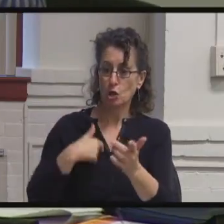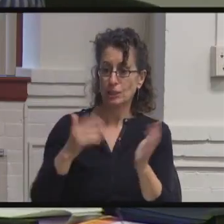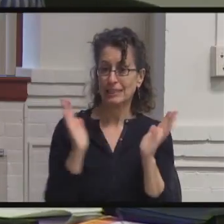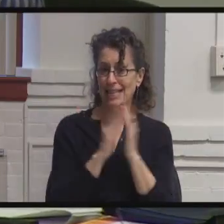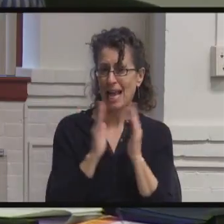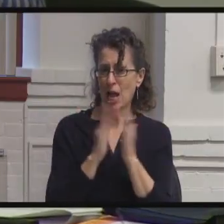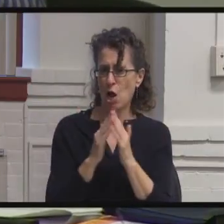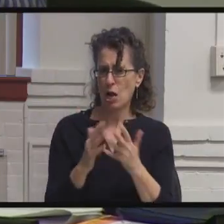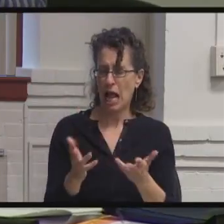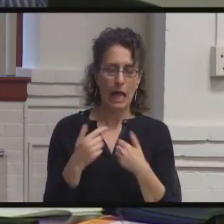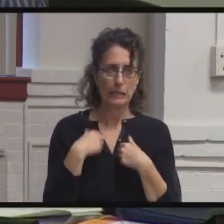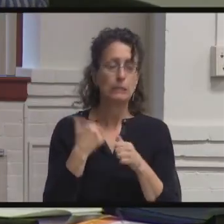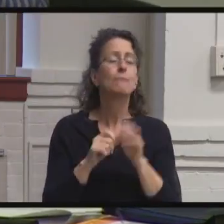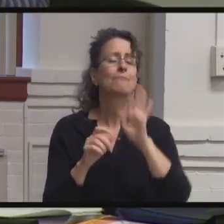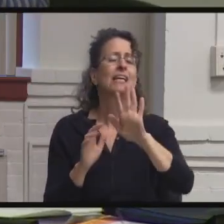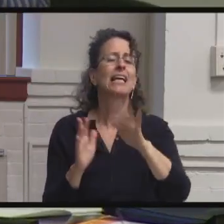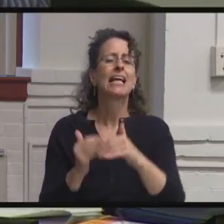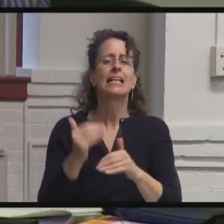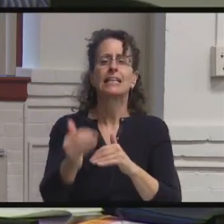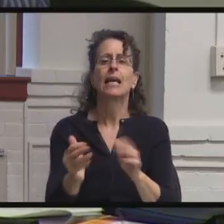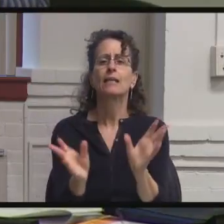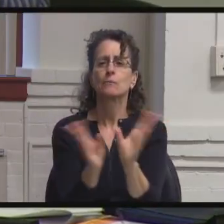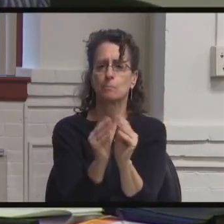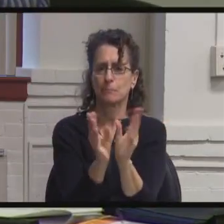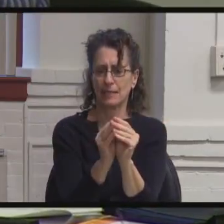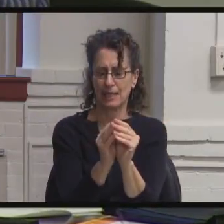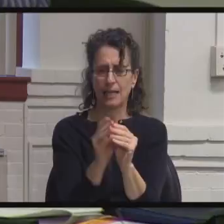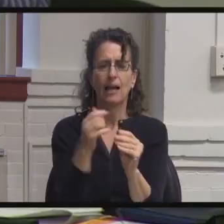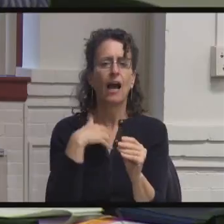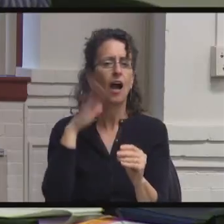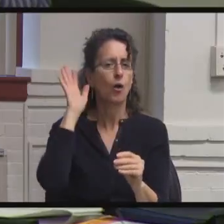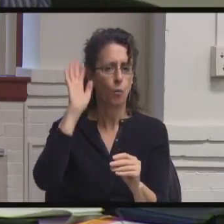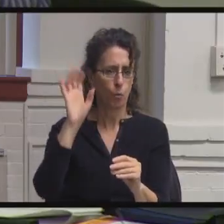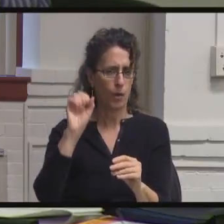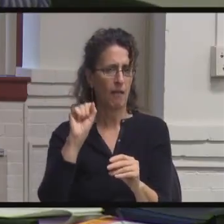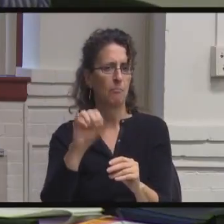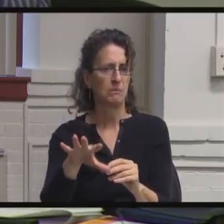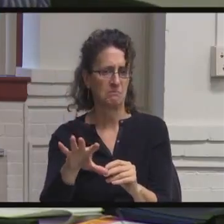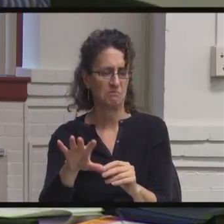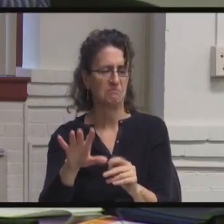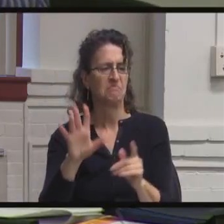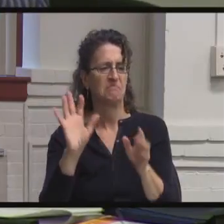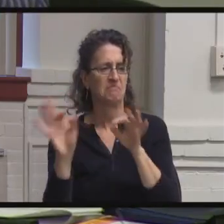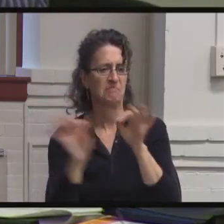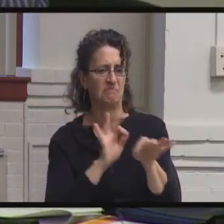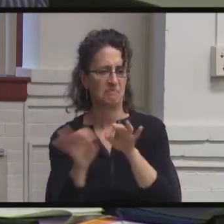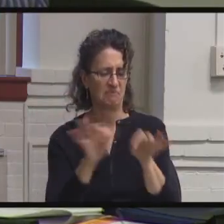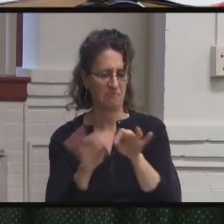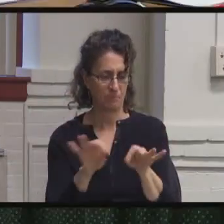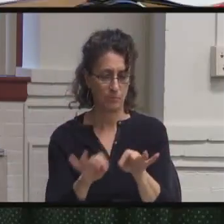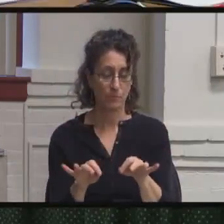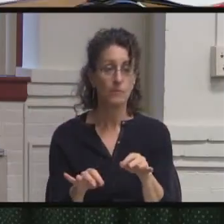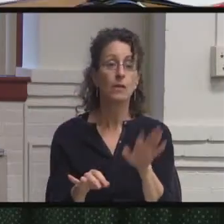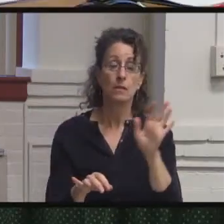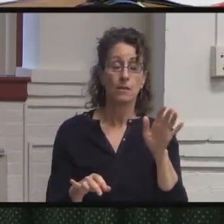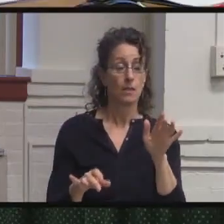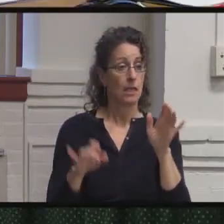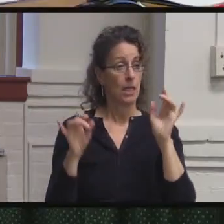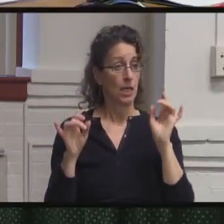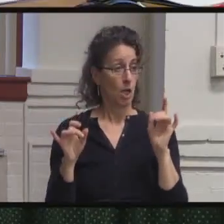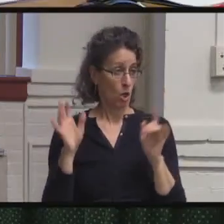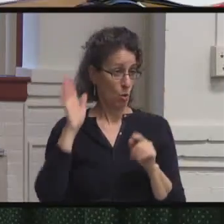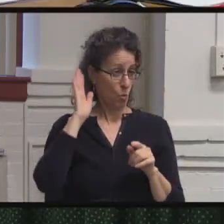So better that I bring the information to you next month and we take a look at it. And that'll also break out